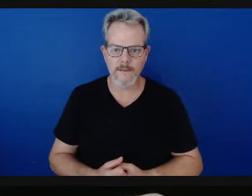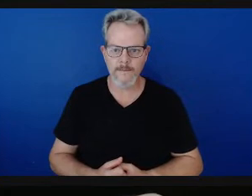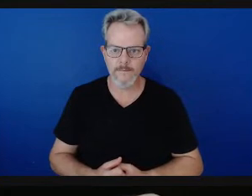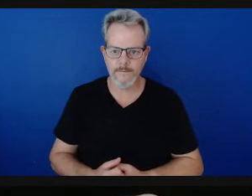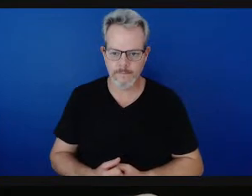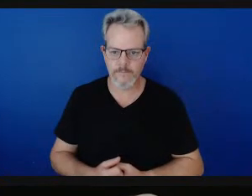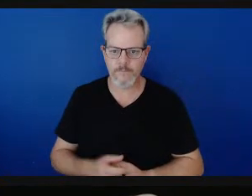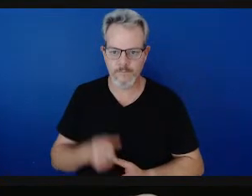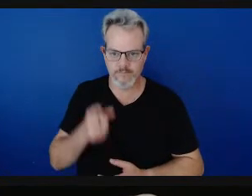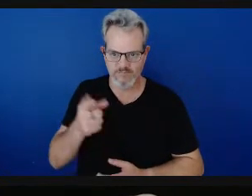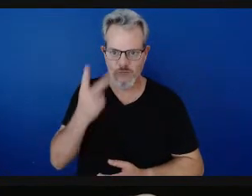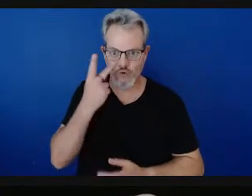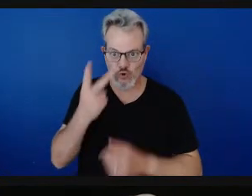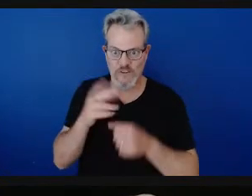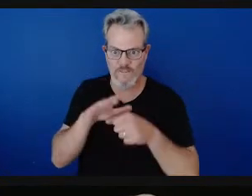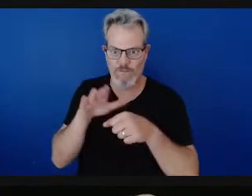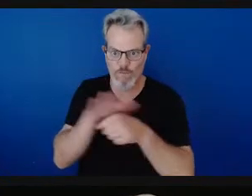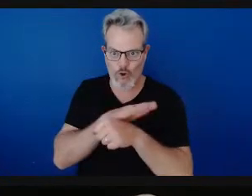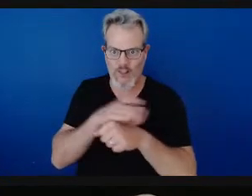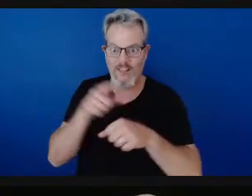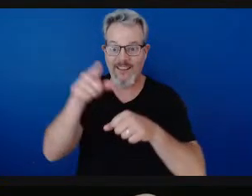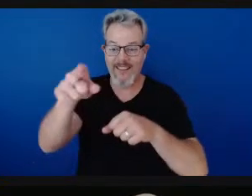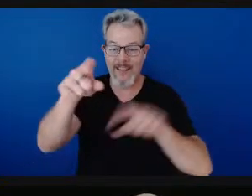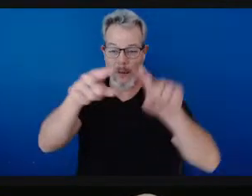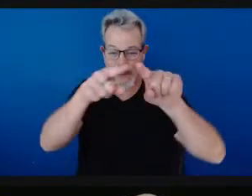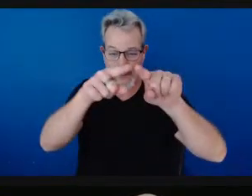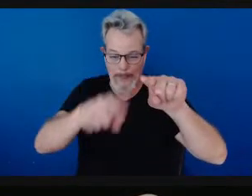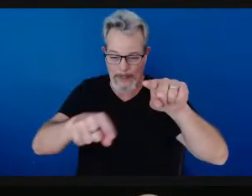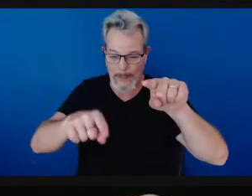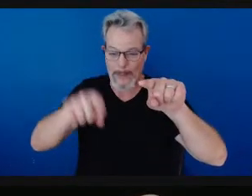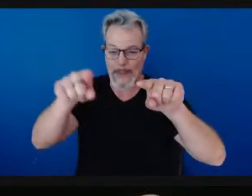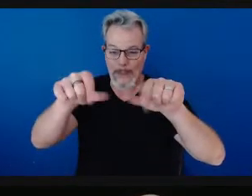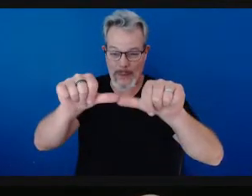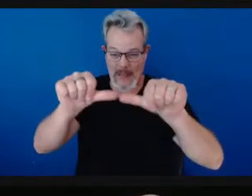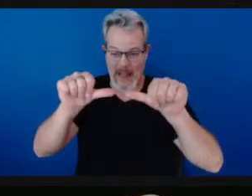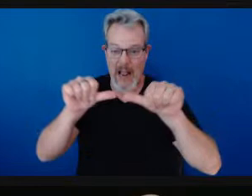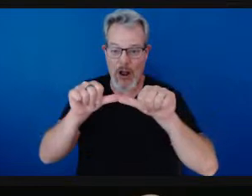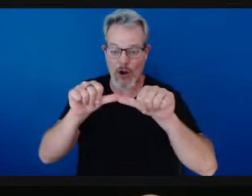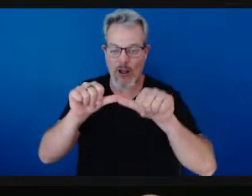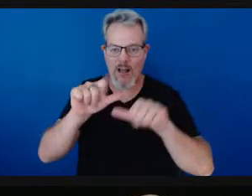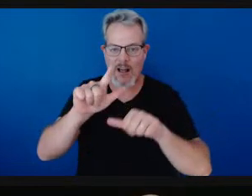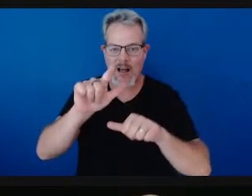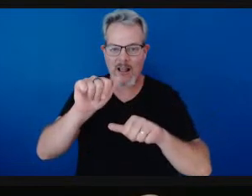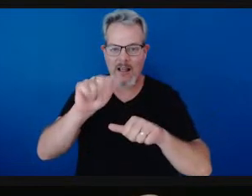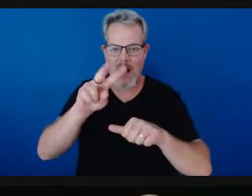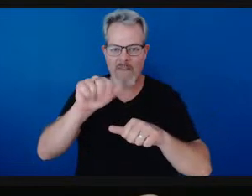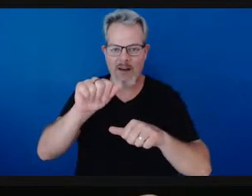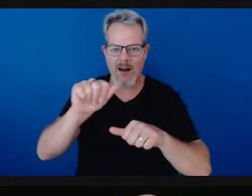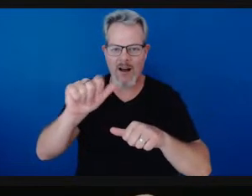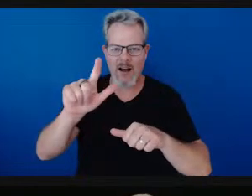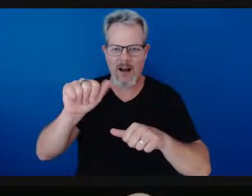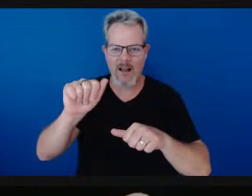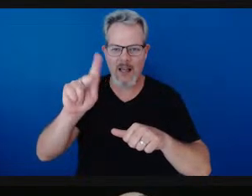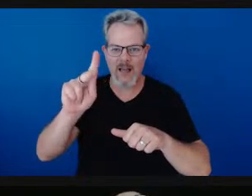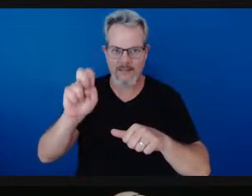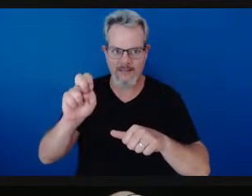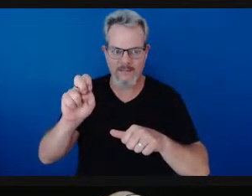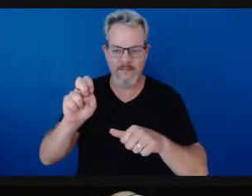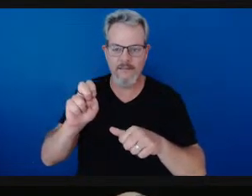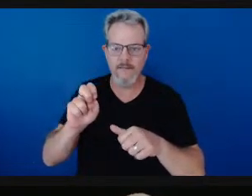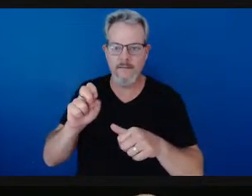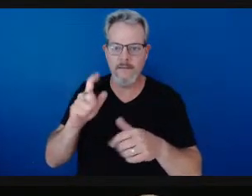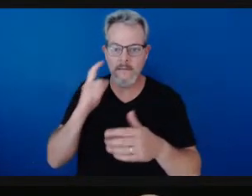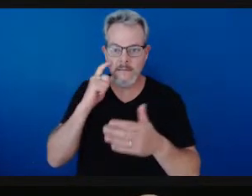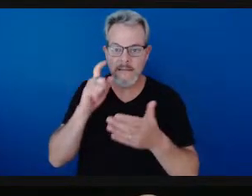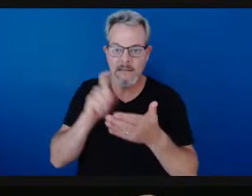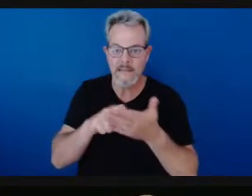see the full extent. There's a funnel right there. The full extent of the lava lake. Note that there's a funnel coming from these channels down. Let's make this bigger